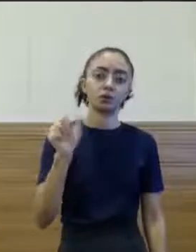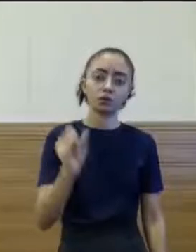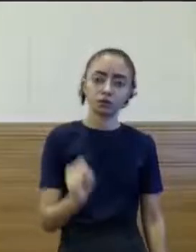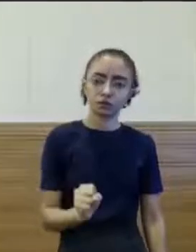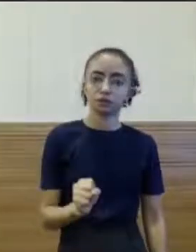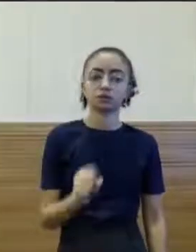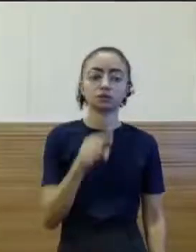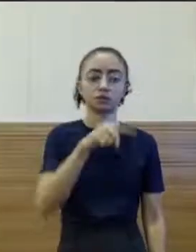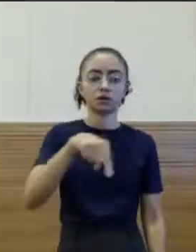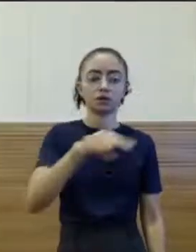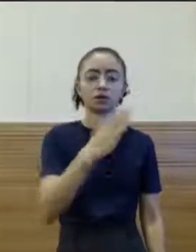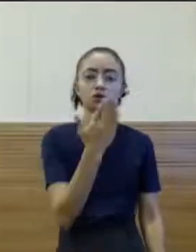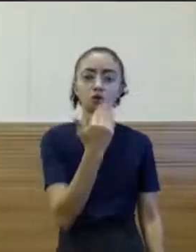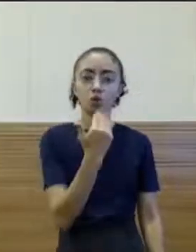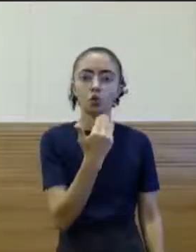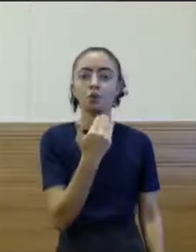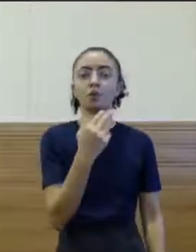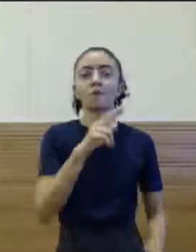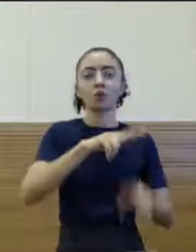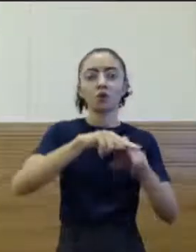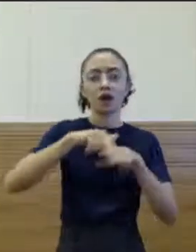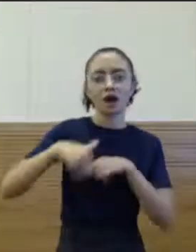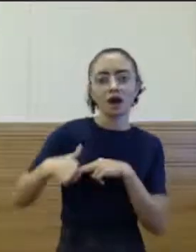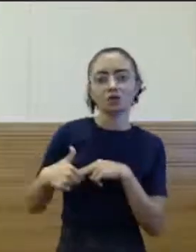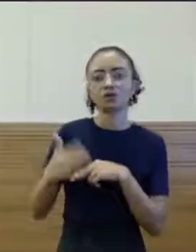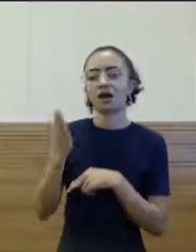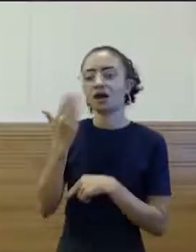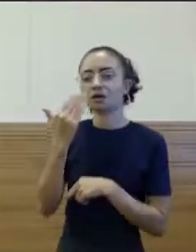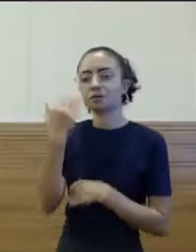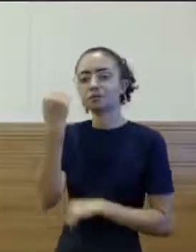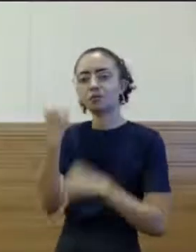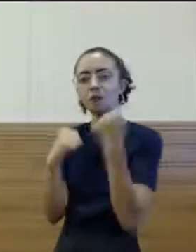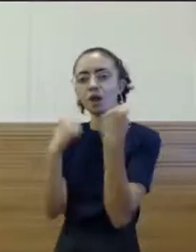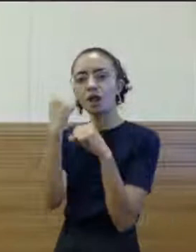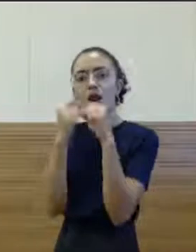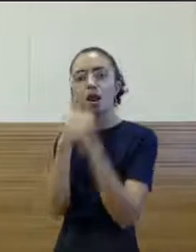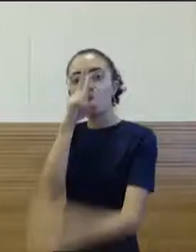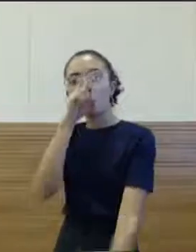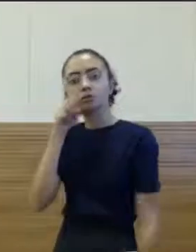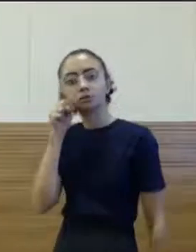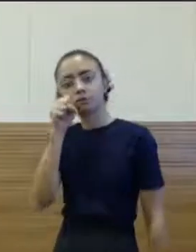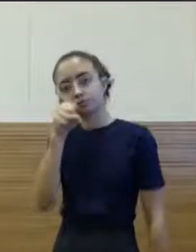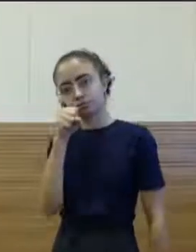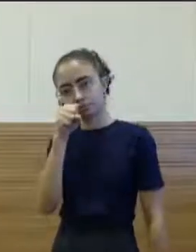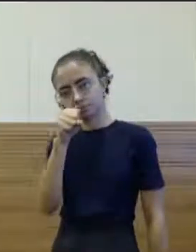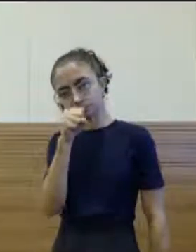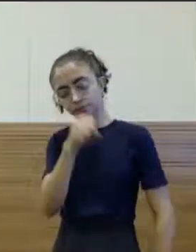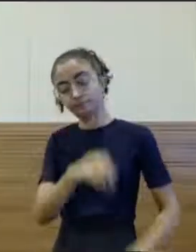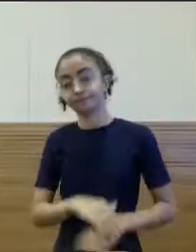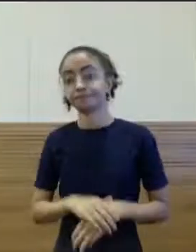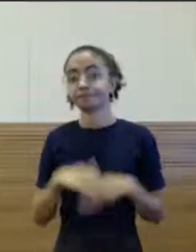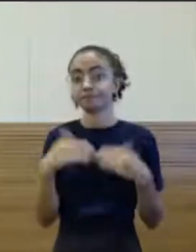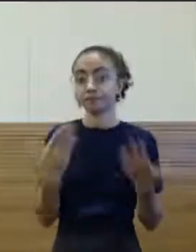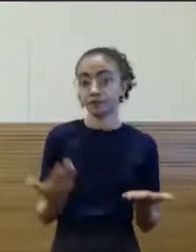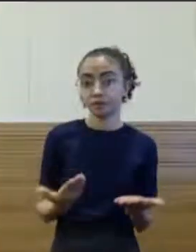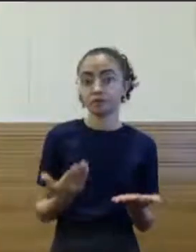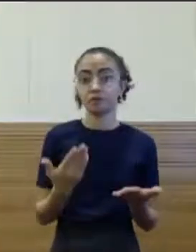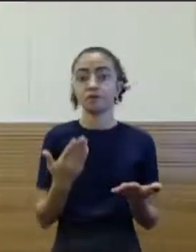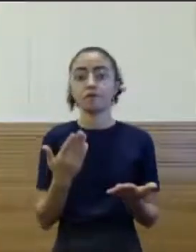from ultra processed foods, or ultra processed food products. In terms of sugar